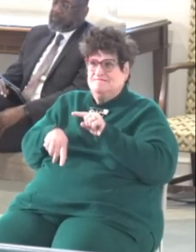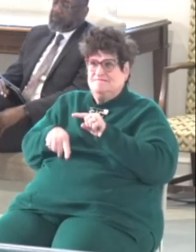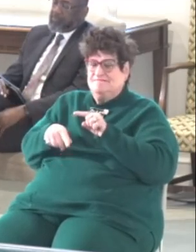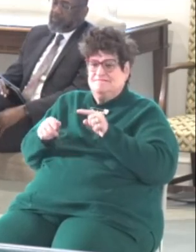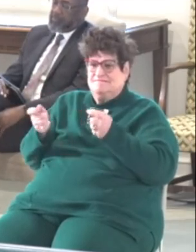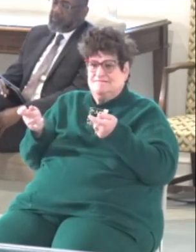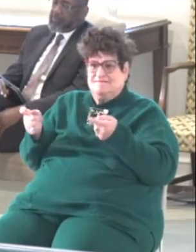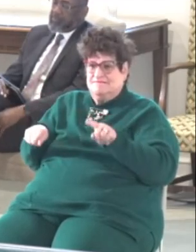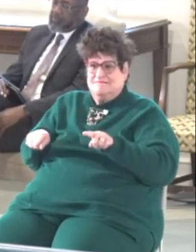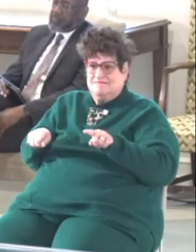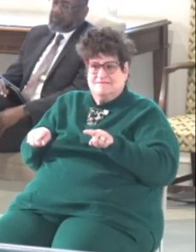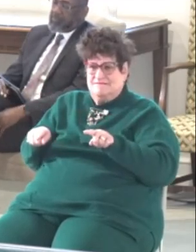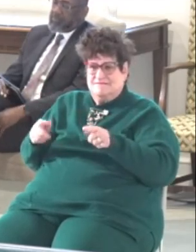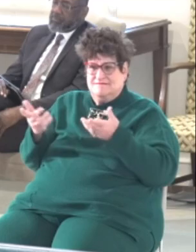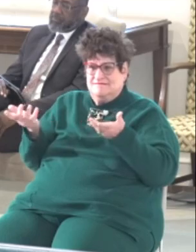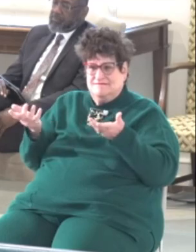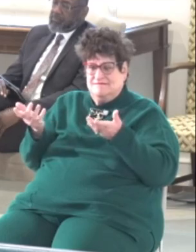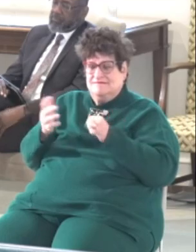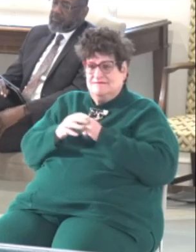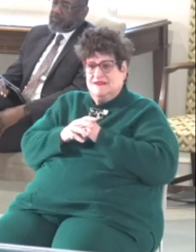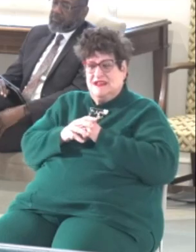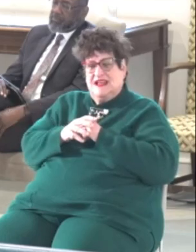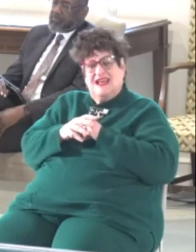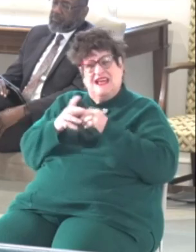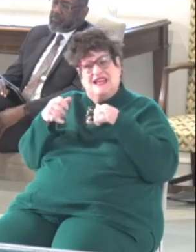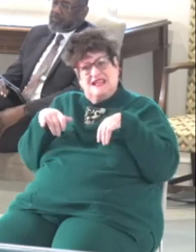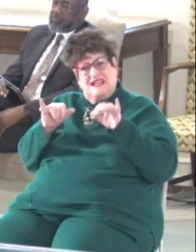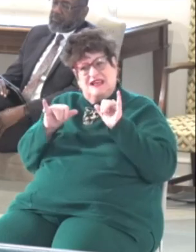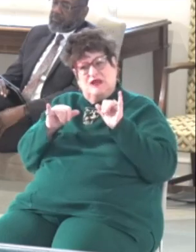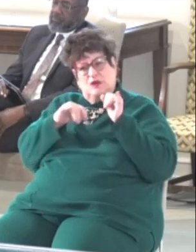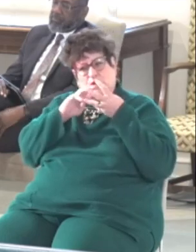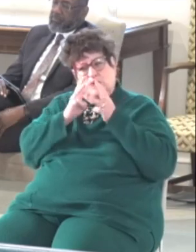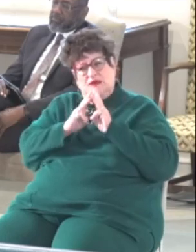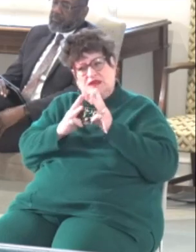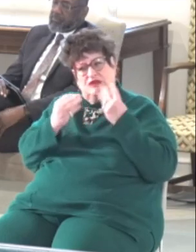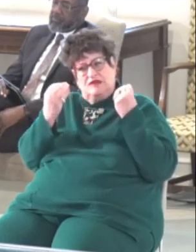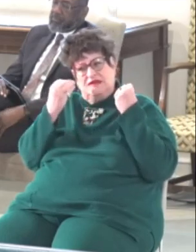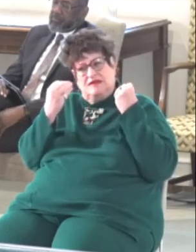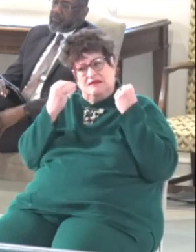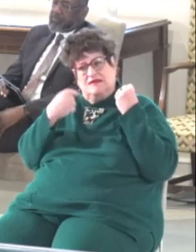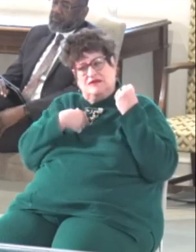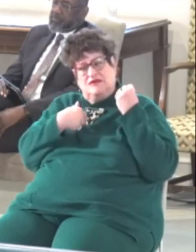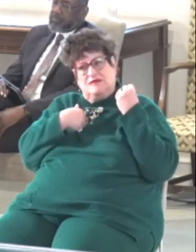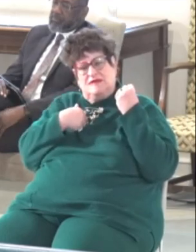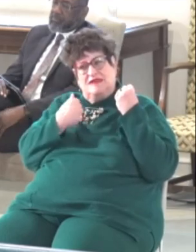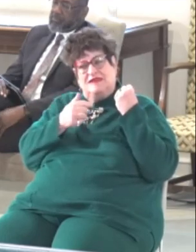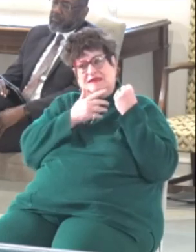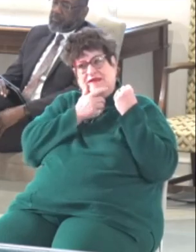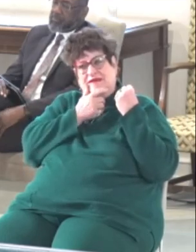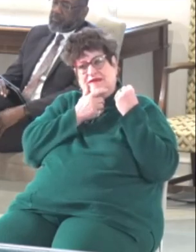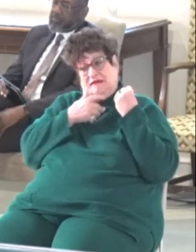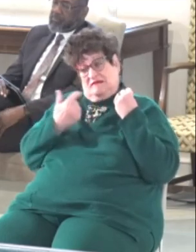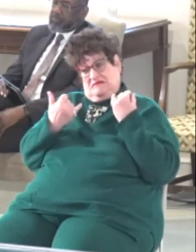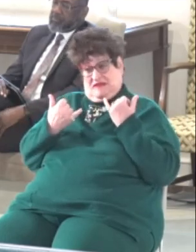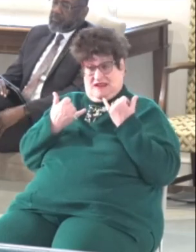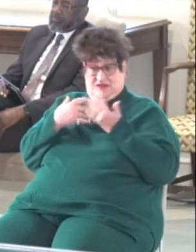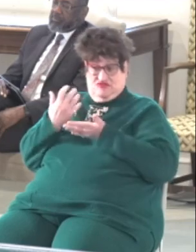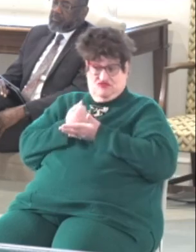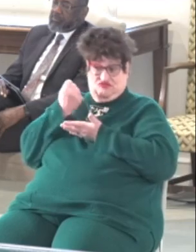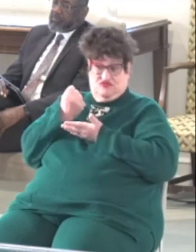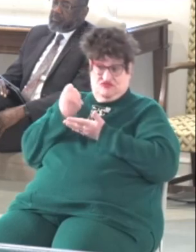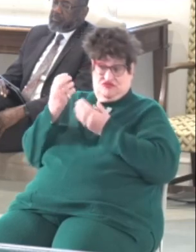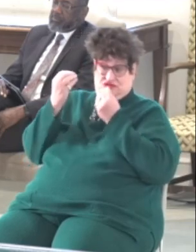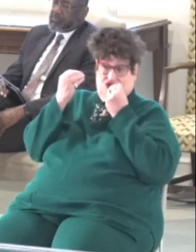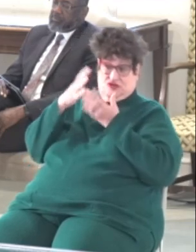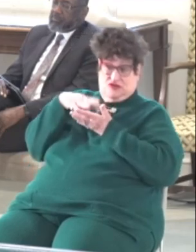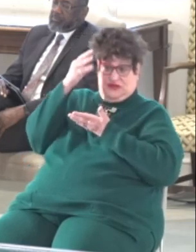happen. And yet still, winter teaches me in these moments, in this moment in my life right now, where I'm